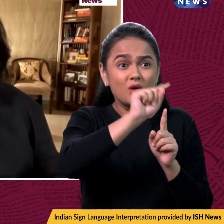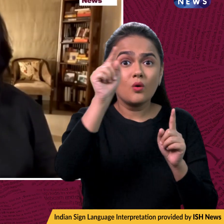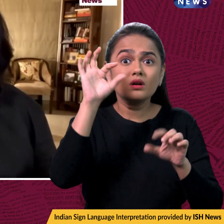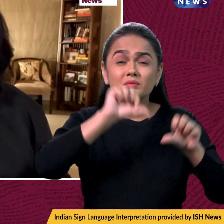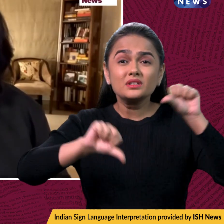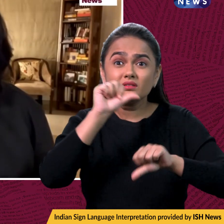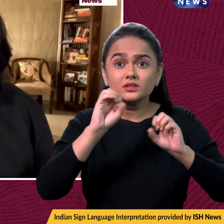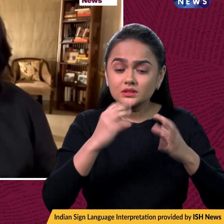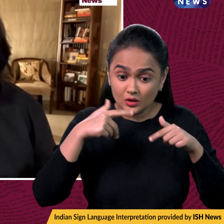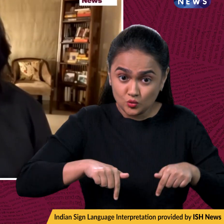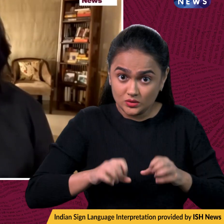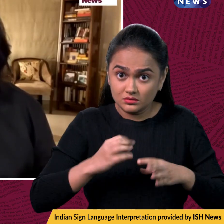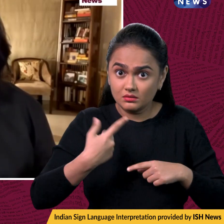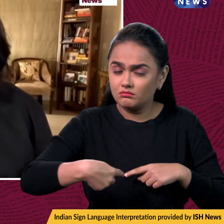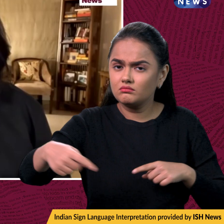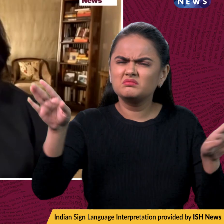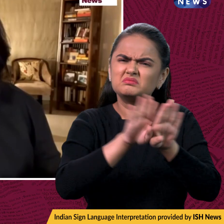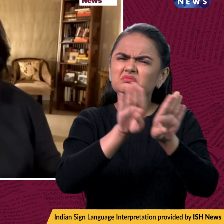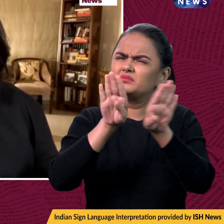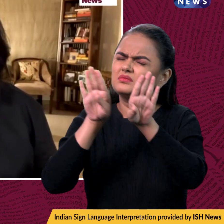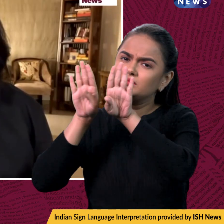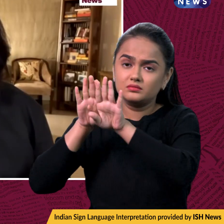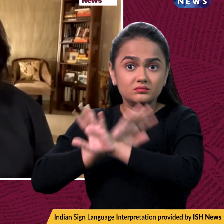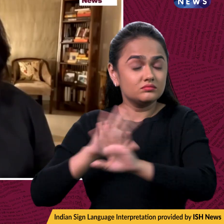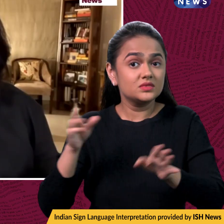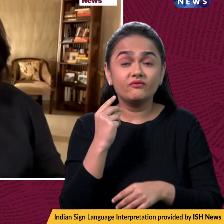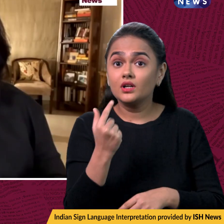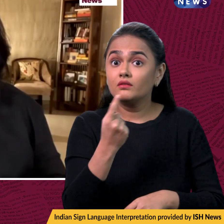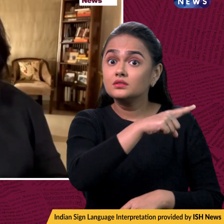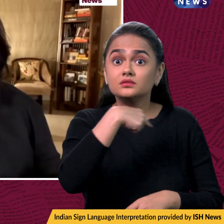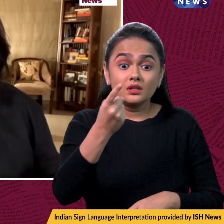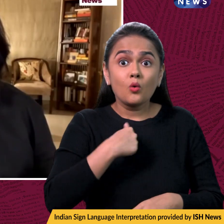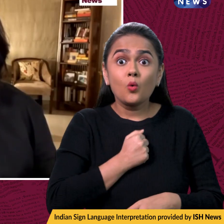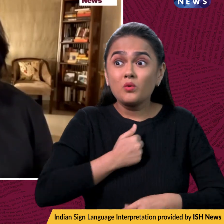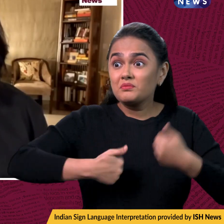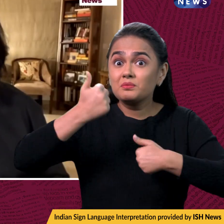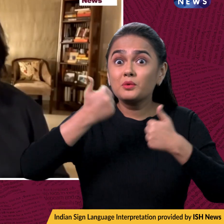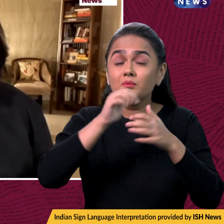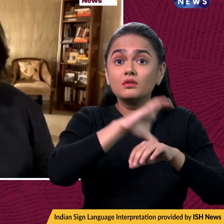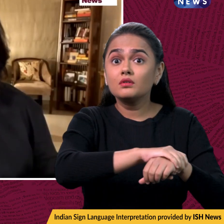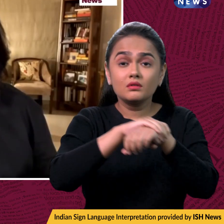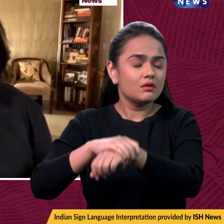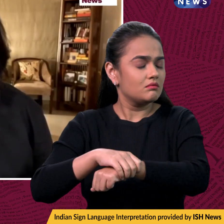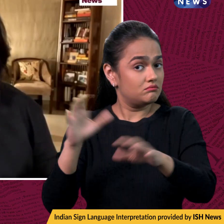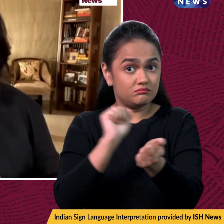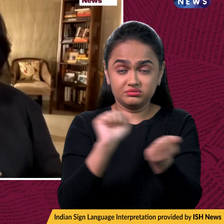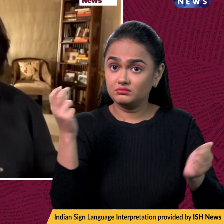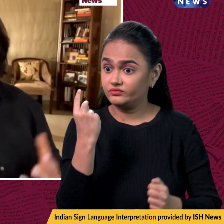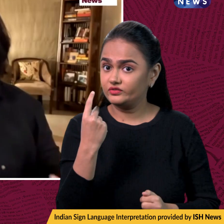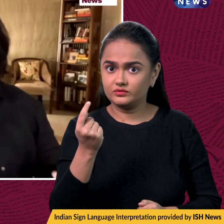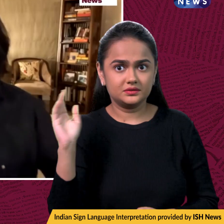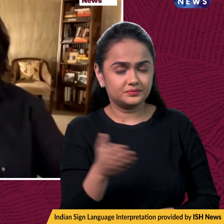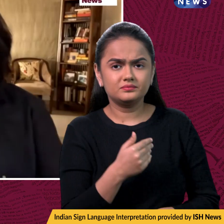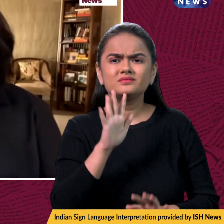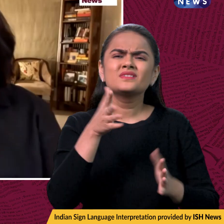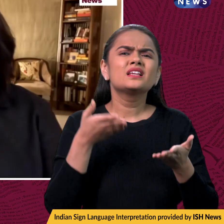starting today onwards. We strongly condemn this brutality and demand immediate release of our representatives and resident doctors, they said.